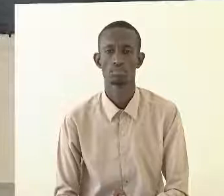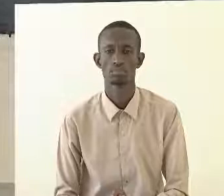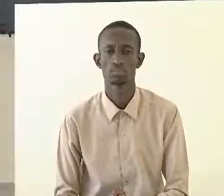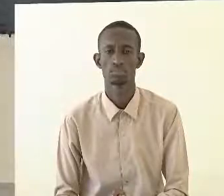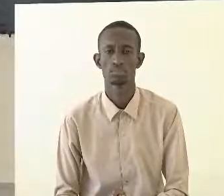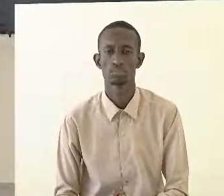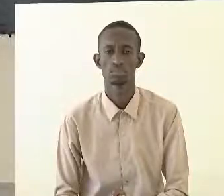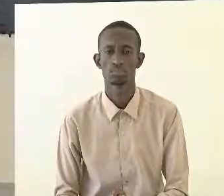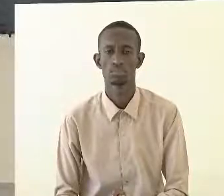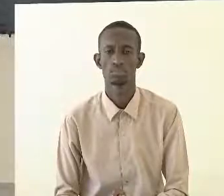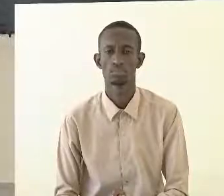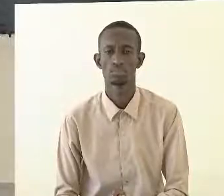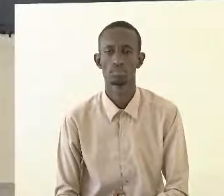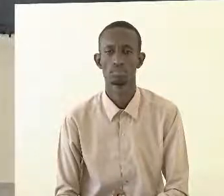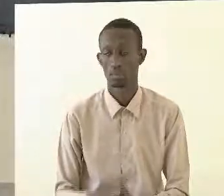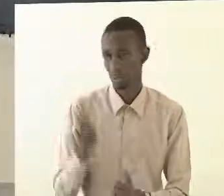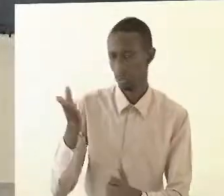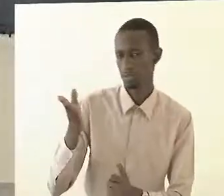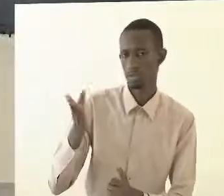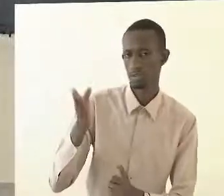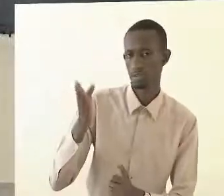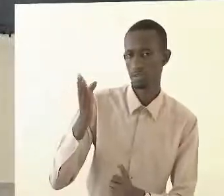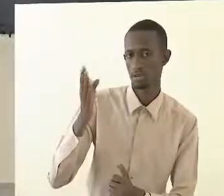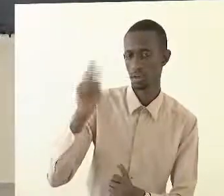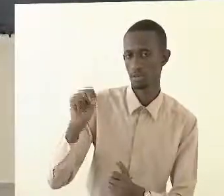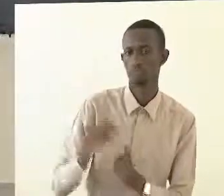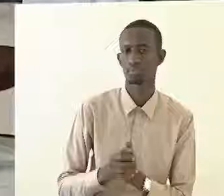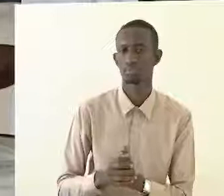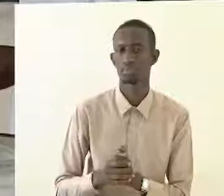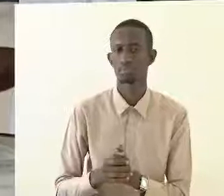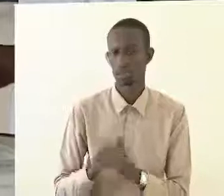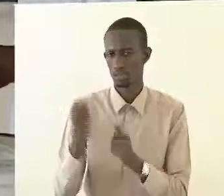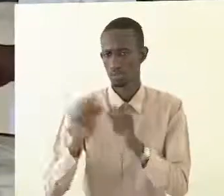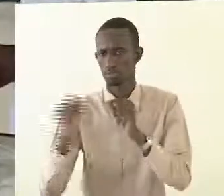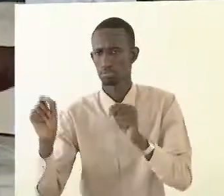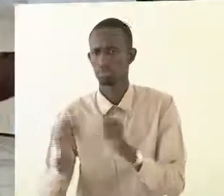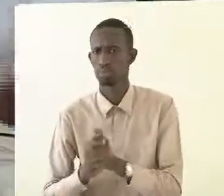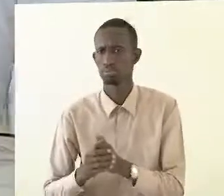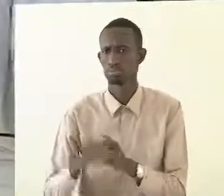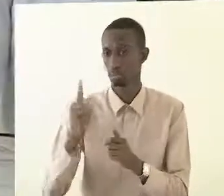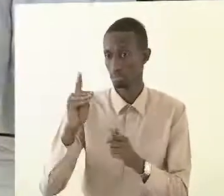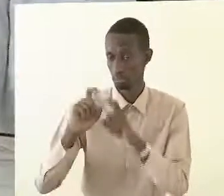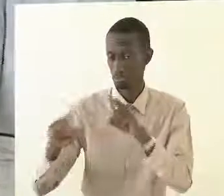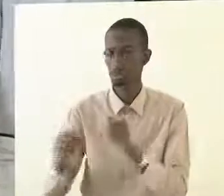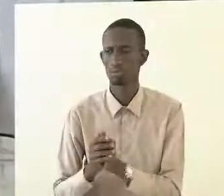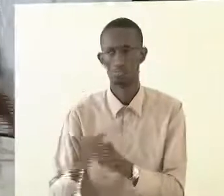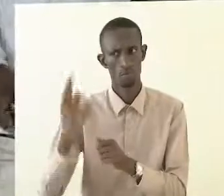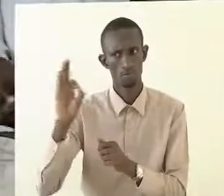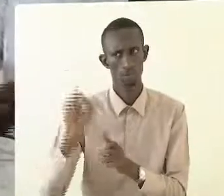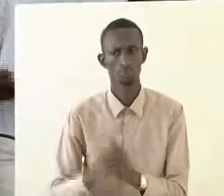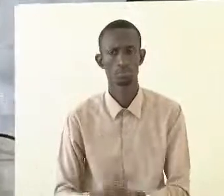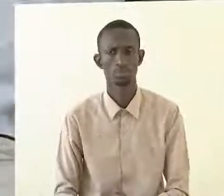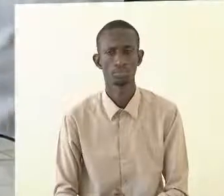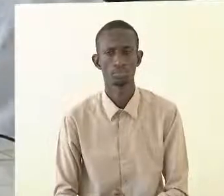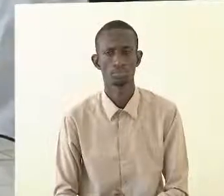of x, and this is, of course, derivative of the function.